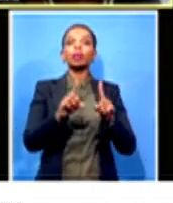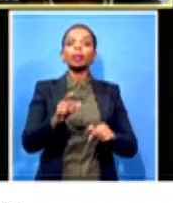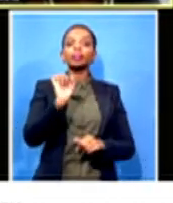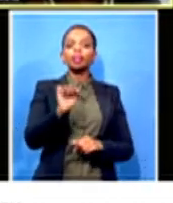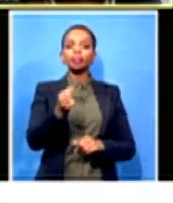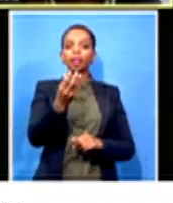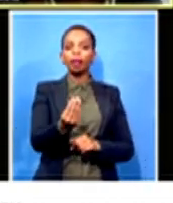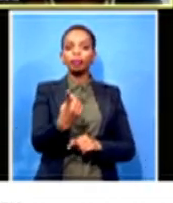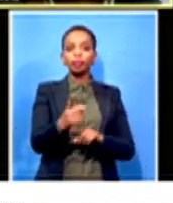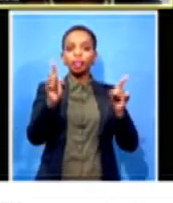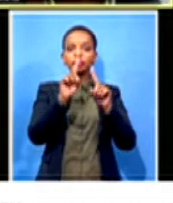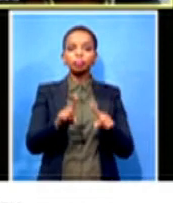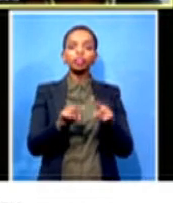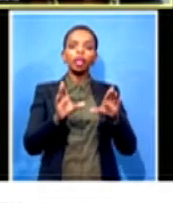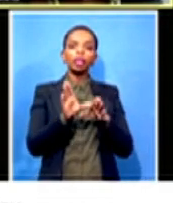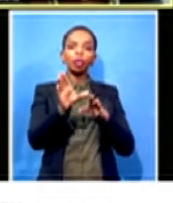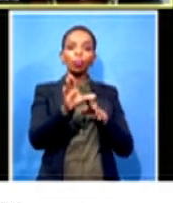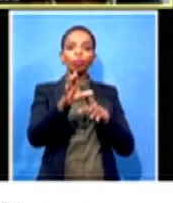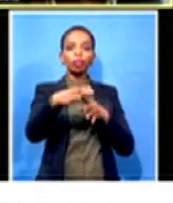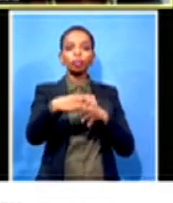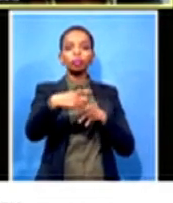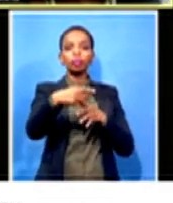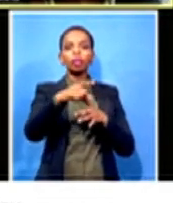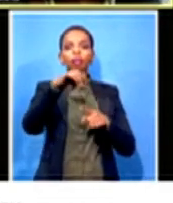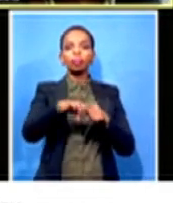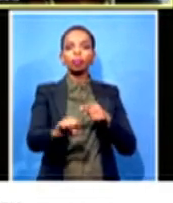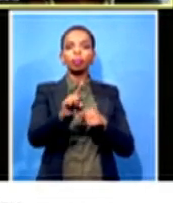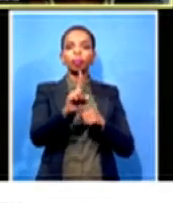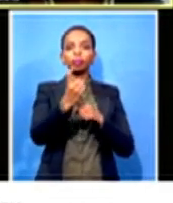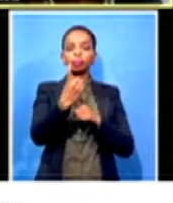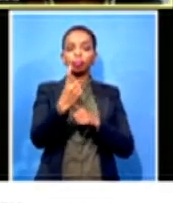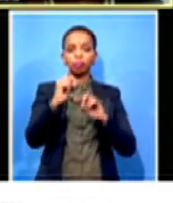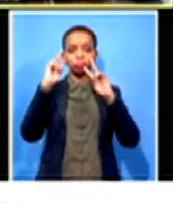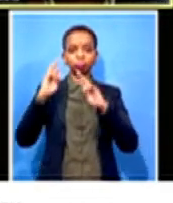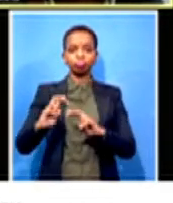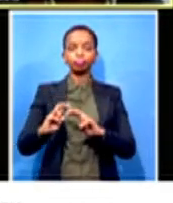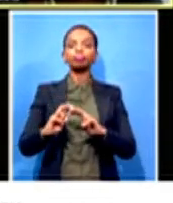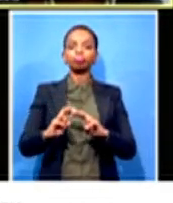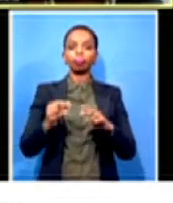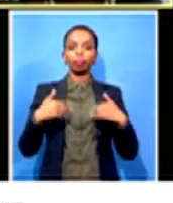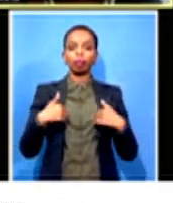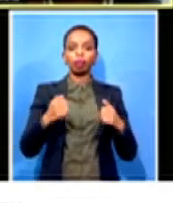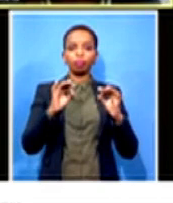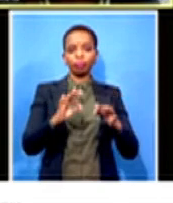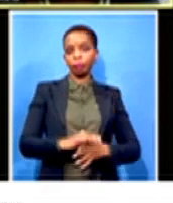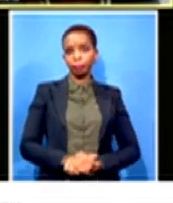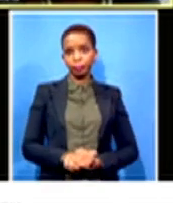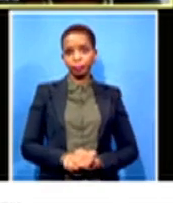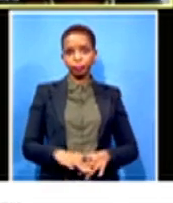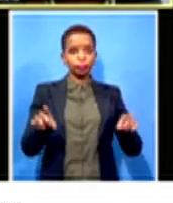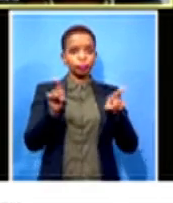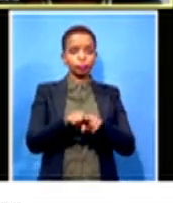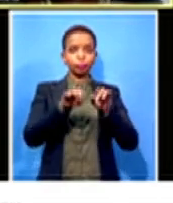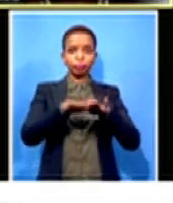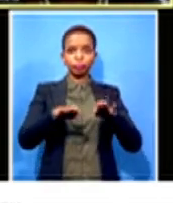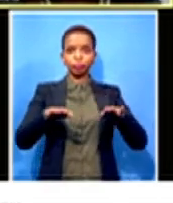from this one study are quite heartening. And obviously, children that have on medication that suppresses the